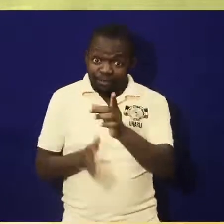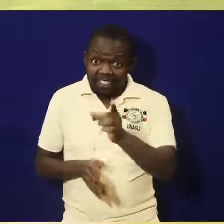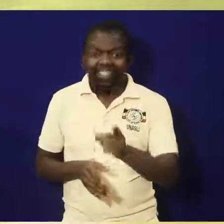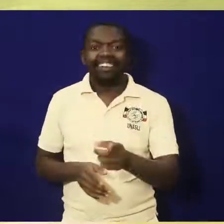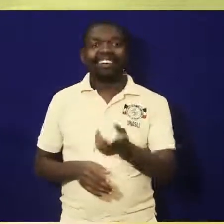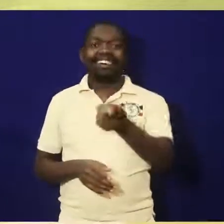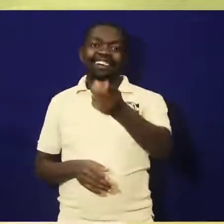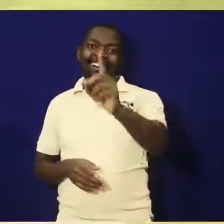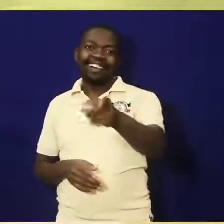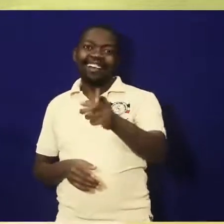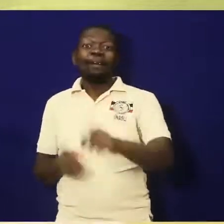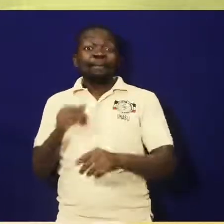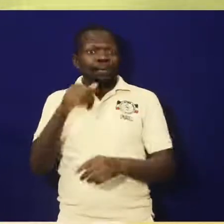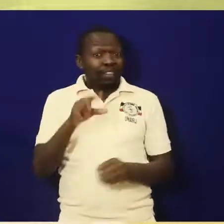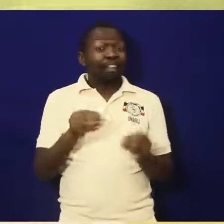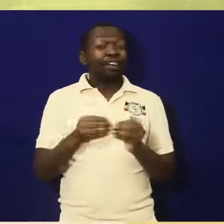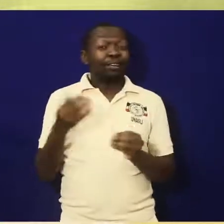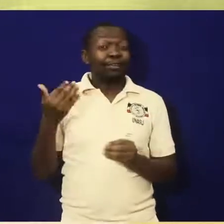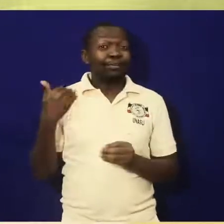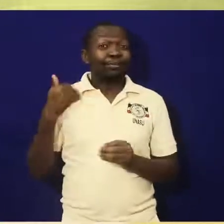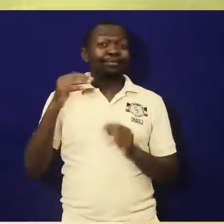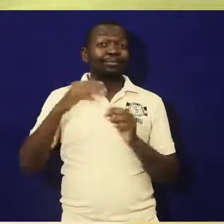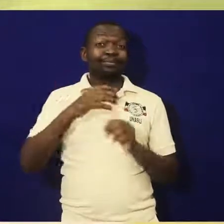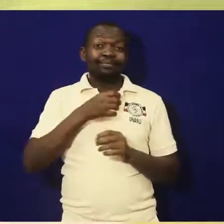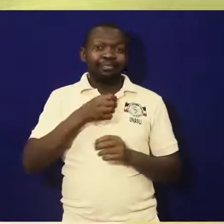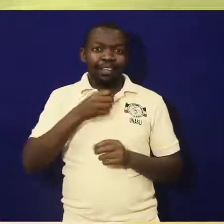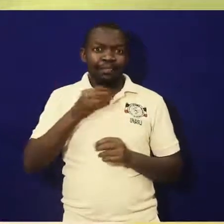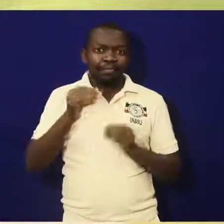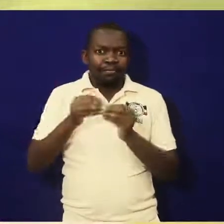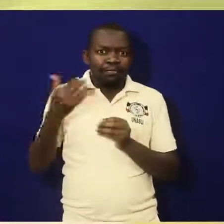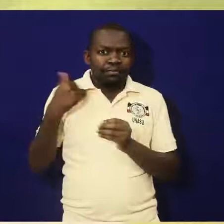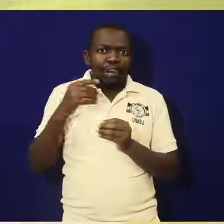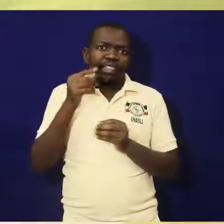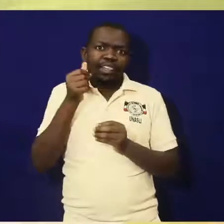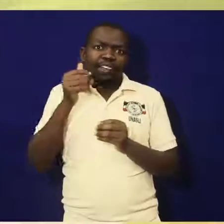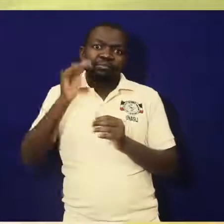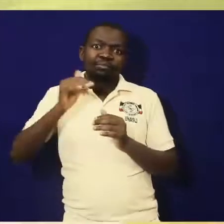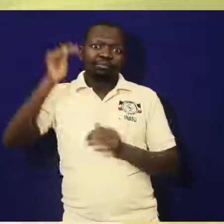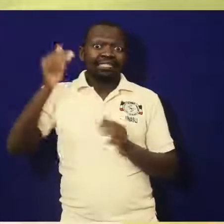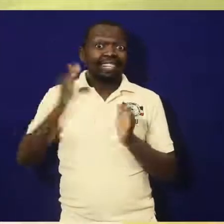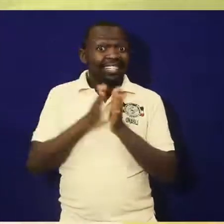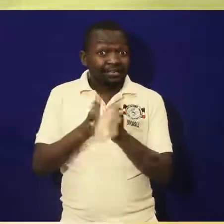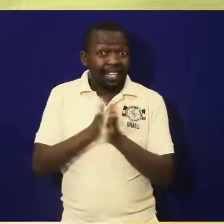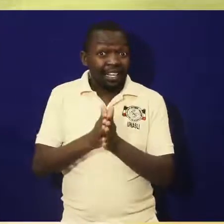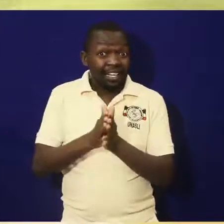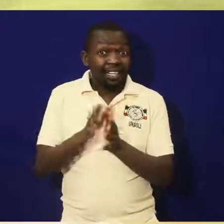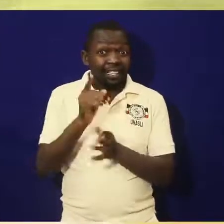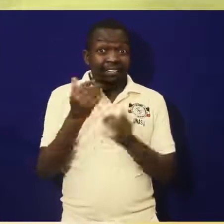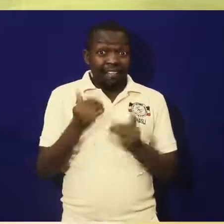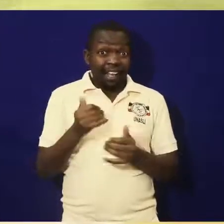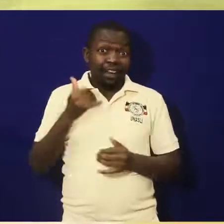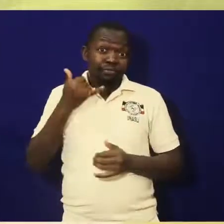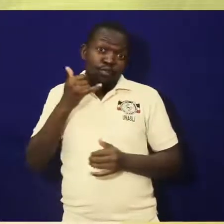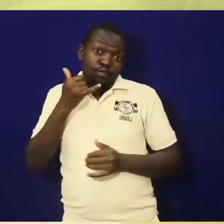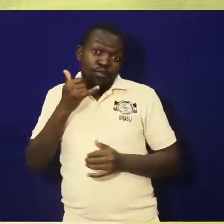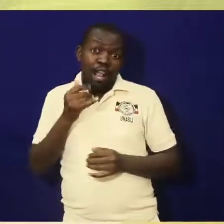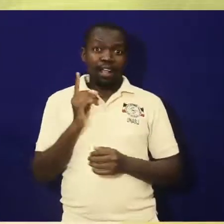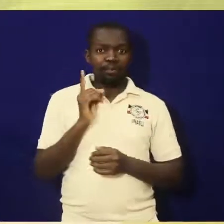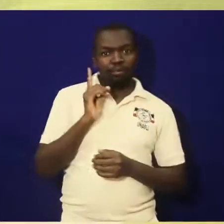Okay, your big brother told you that the second ringtone is for the current mobile